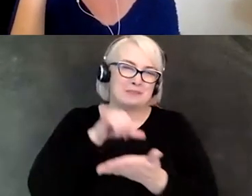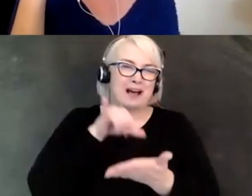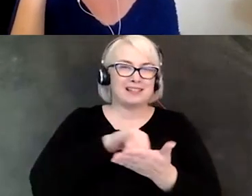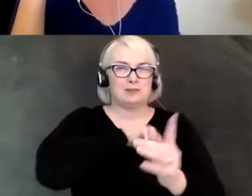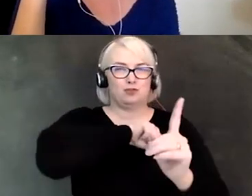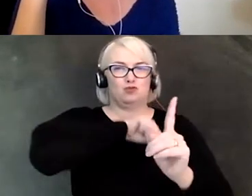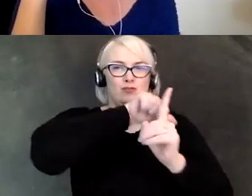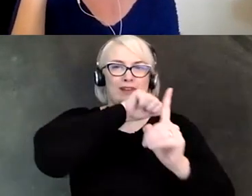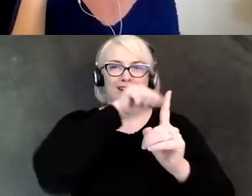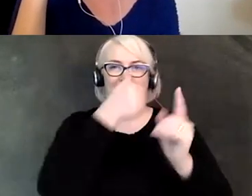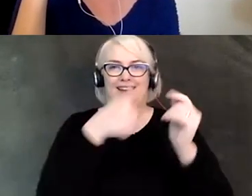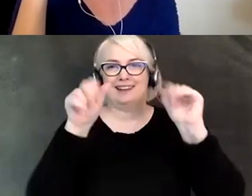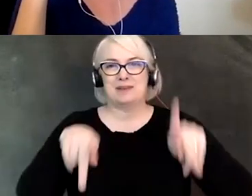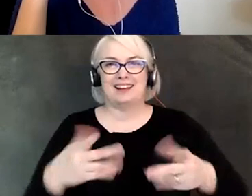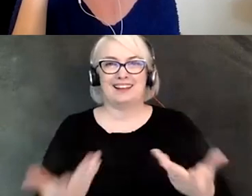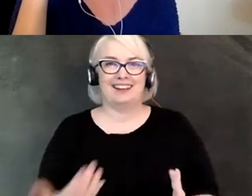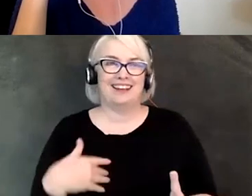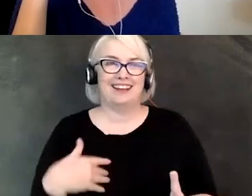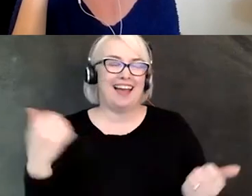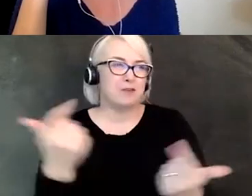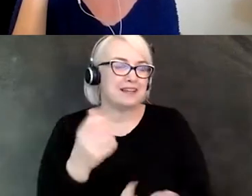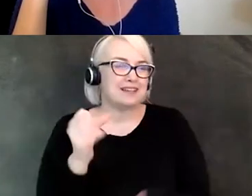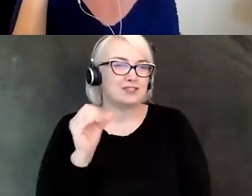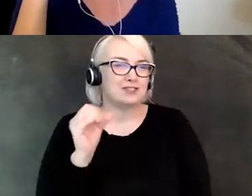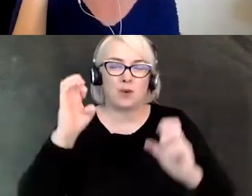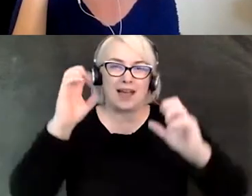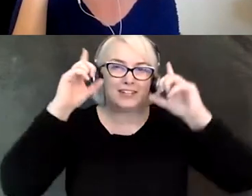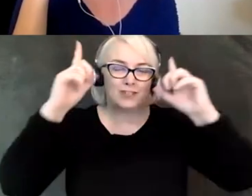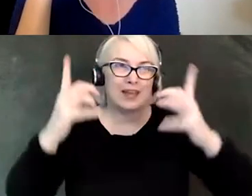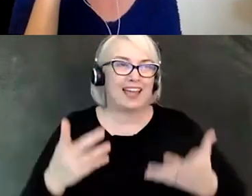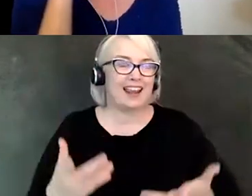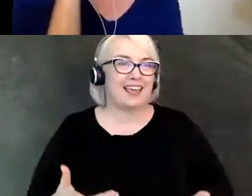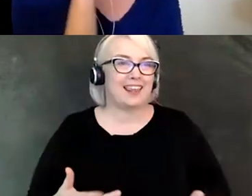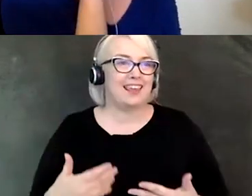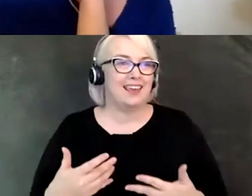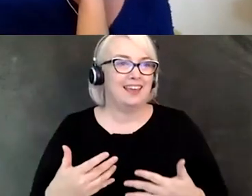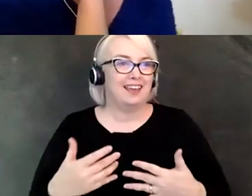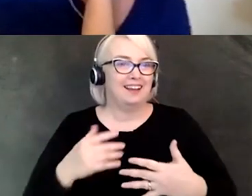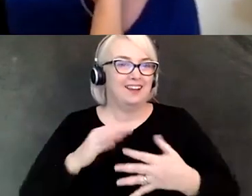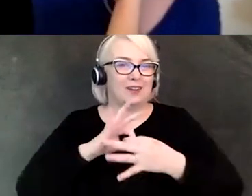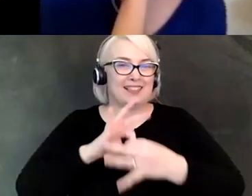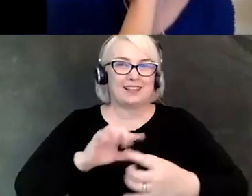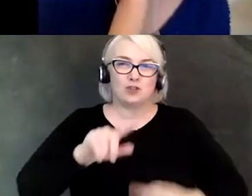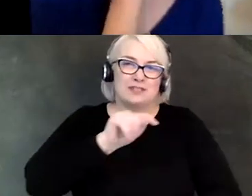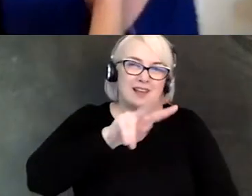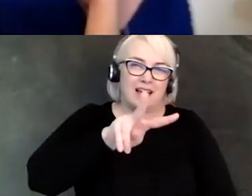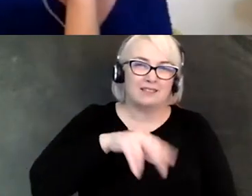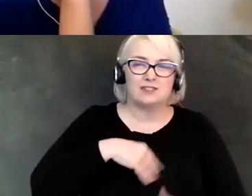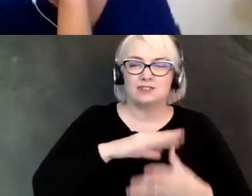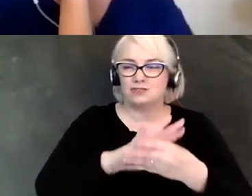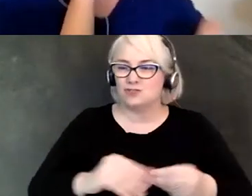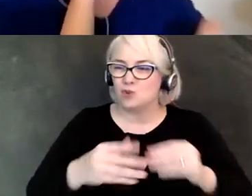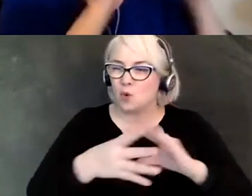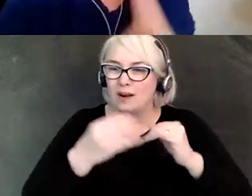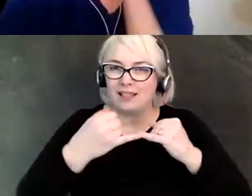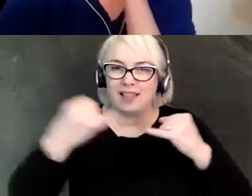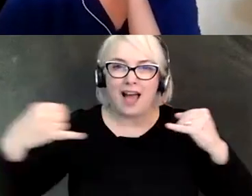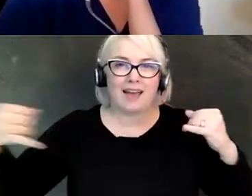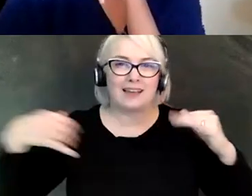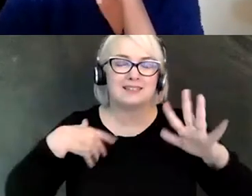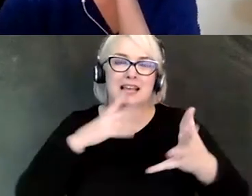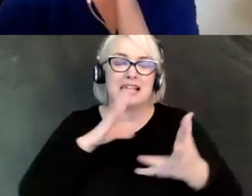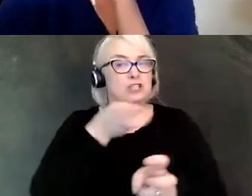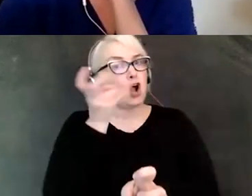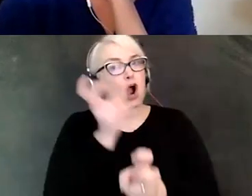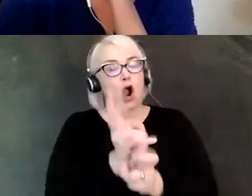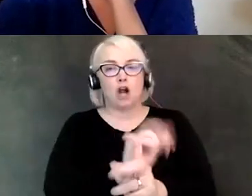it's just so educated in, in the TV and the storylines. And it's just so hard to trick